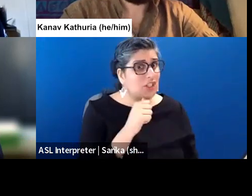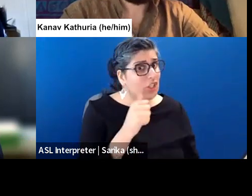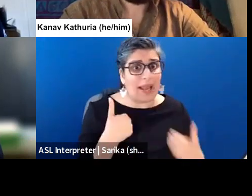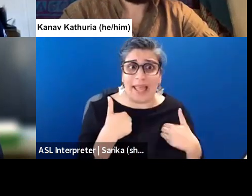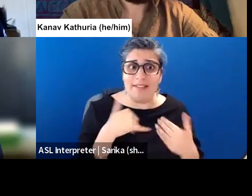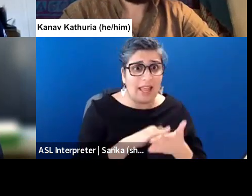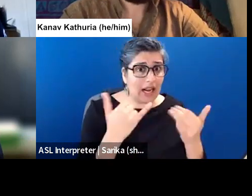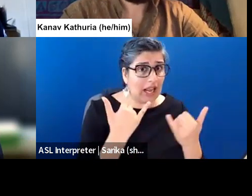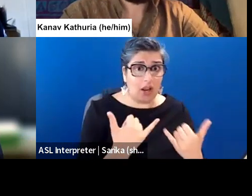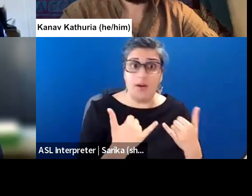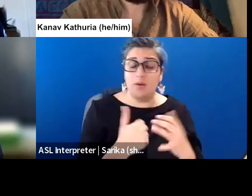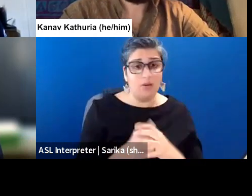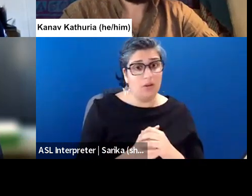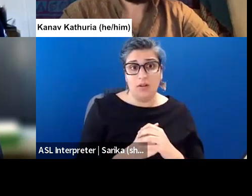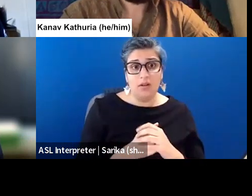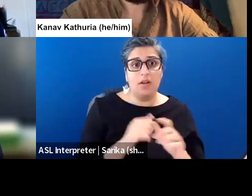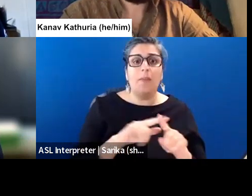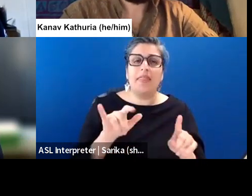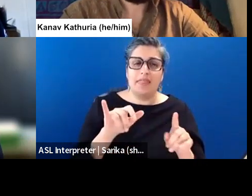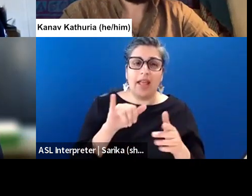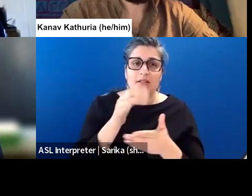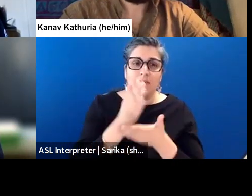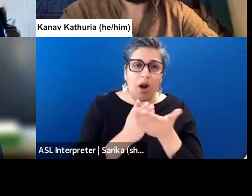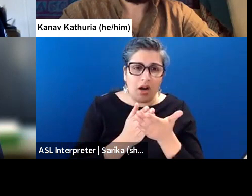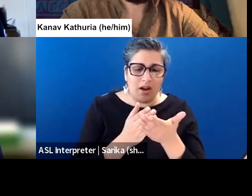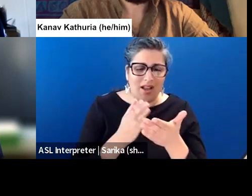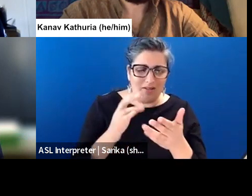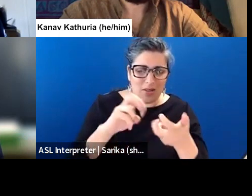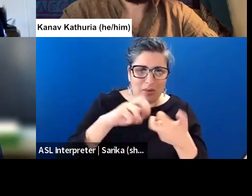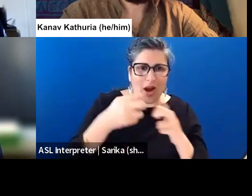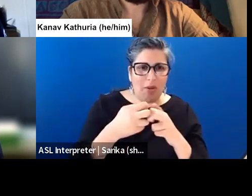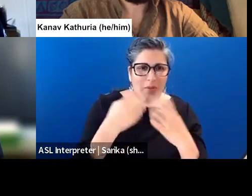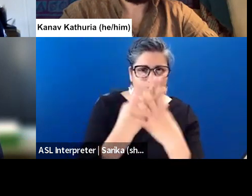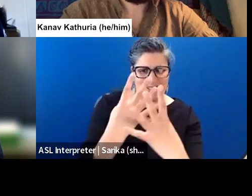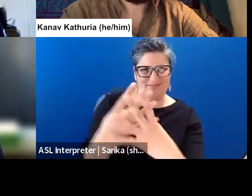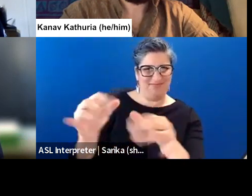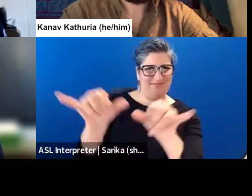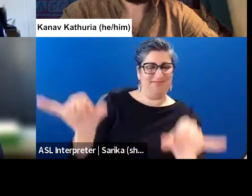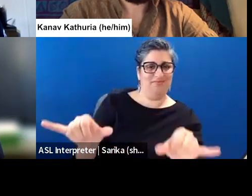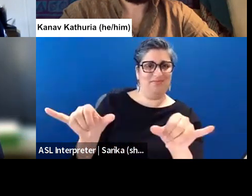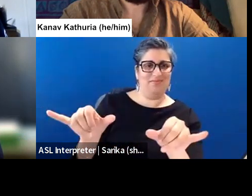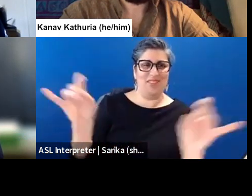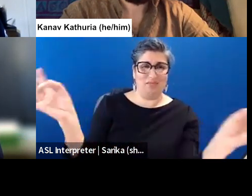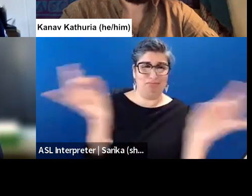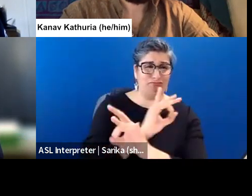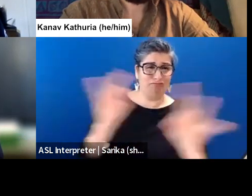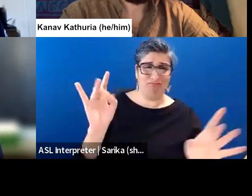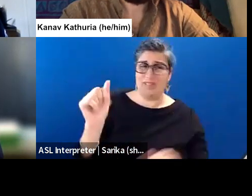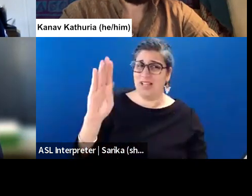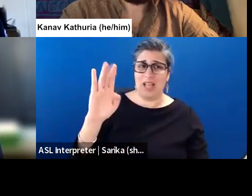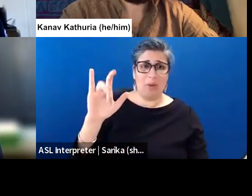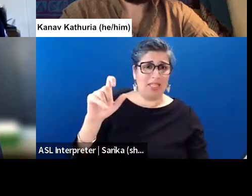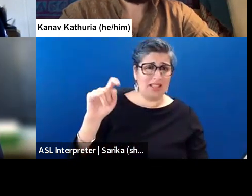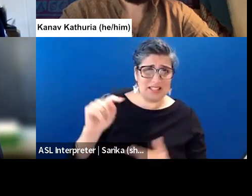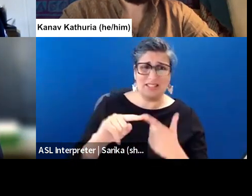society, but that is part of the problem of carcerality. And it's part of the problem of the violent, ableist, racist society we